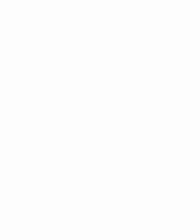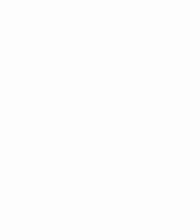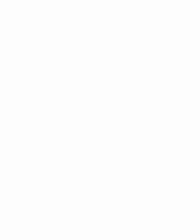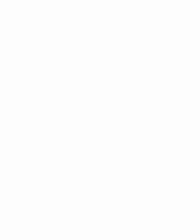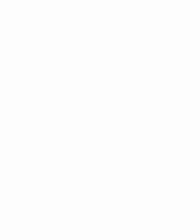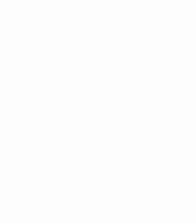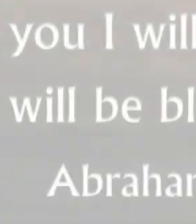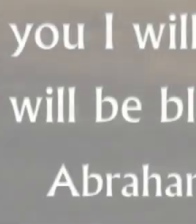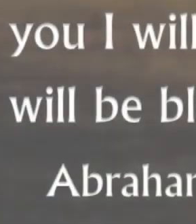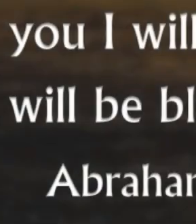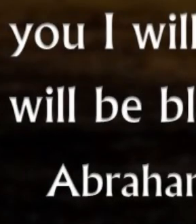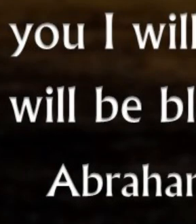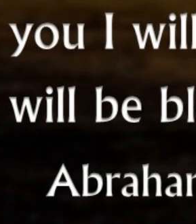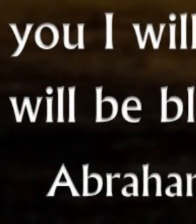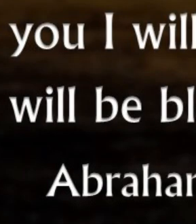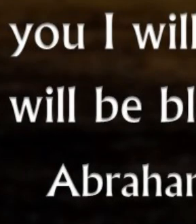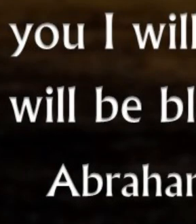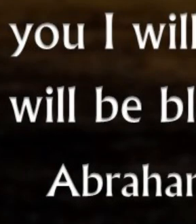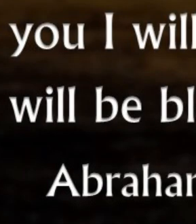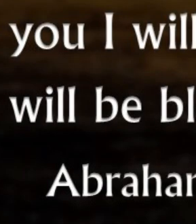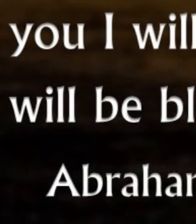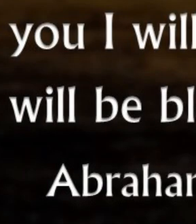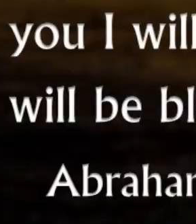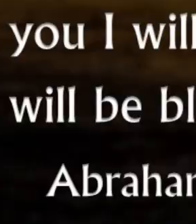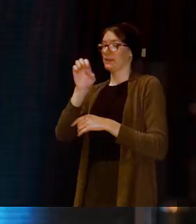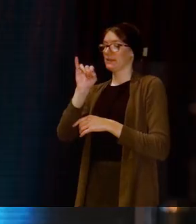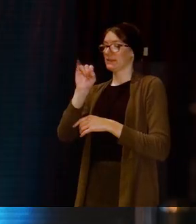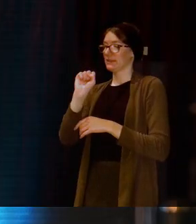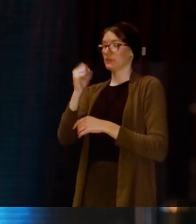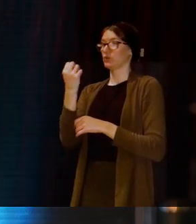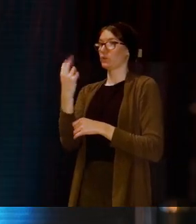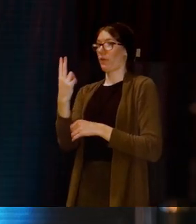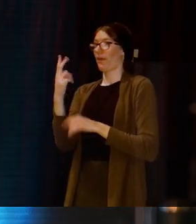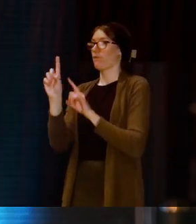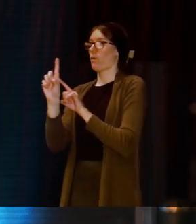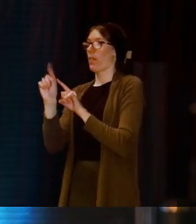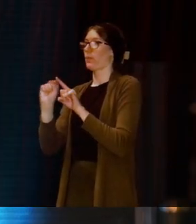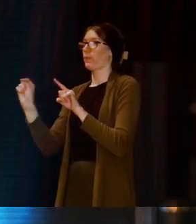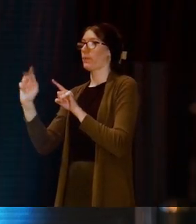it's in Genesis chapter 12, verses 1 through 3. And